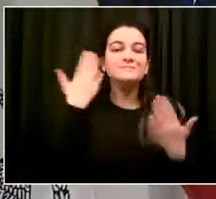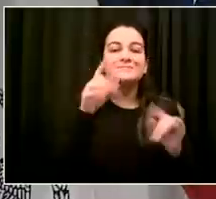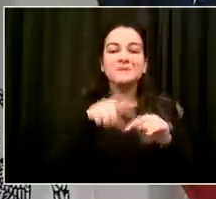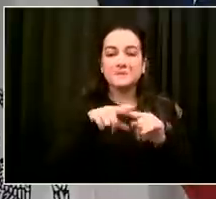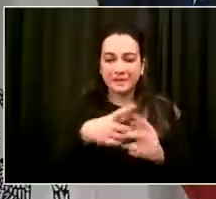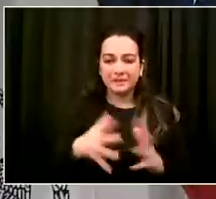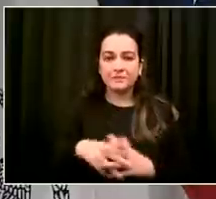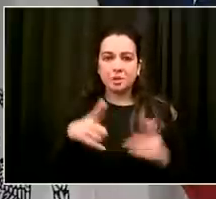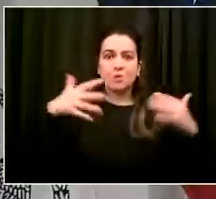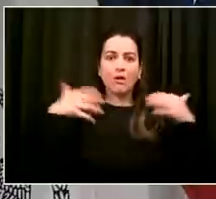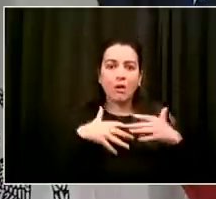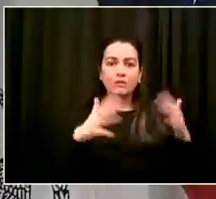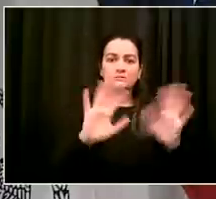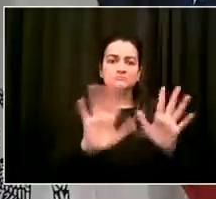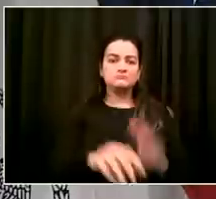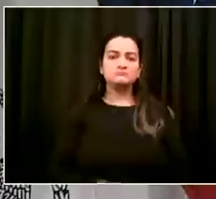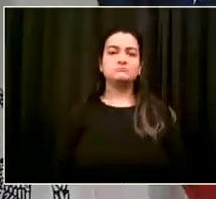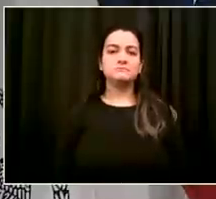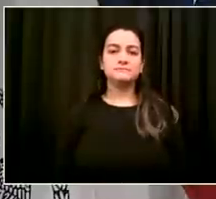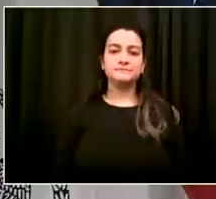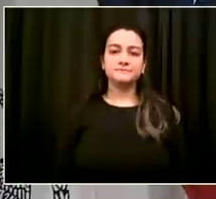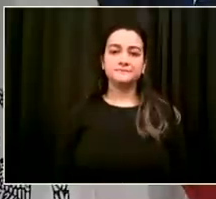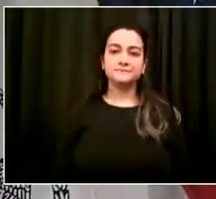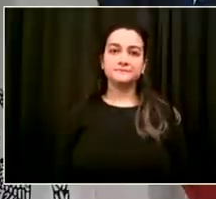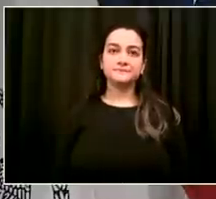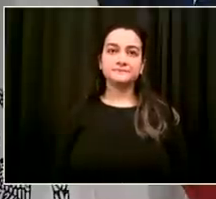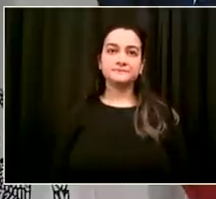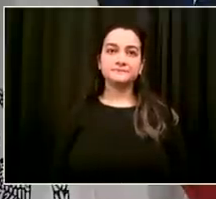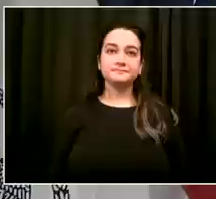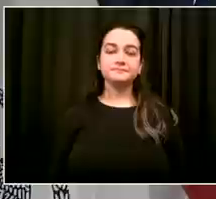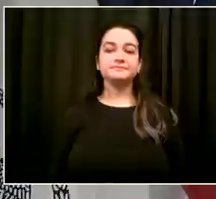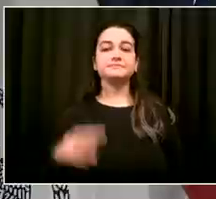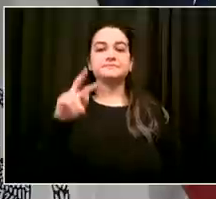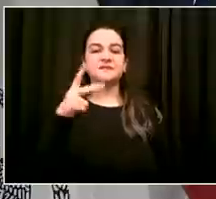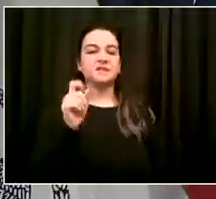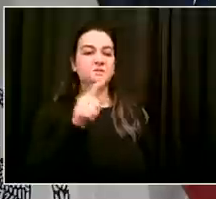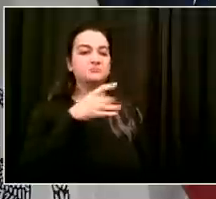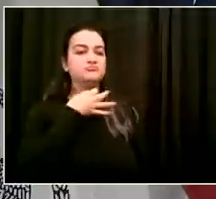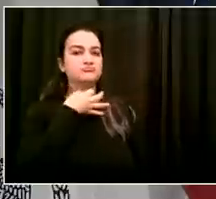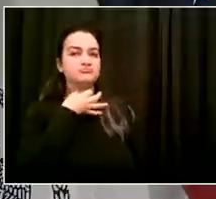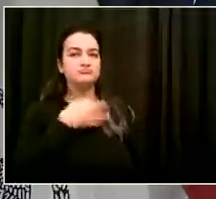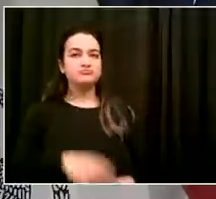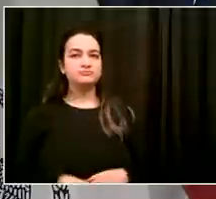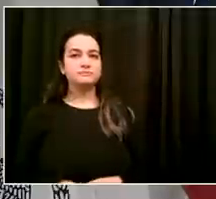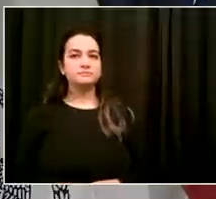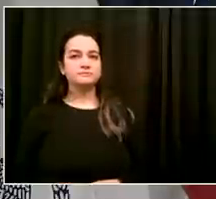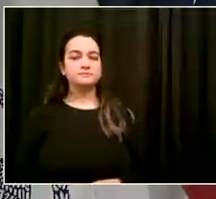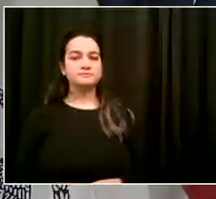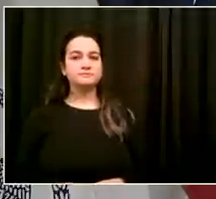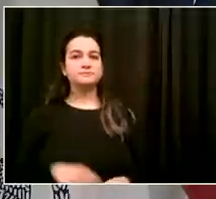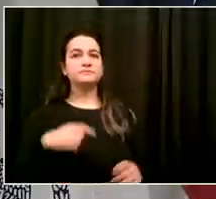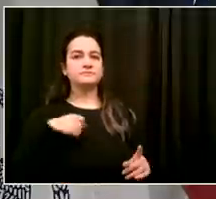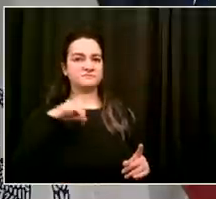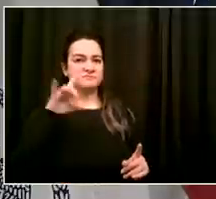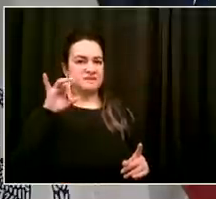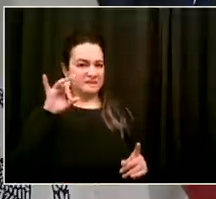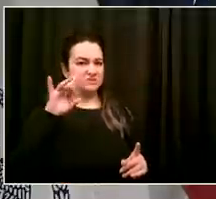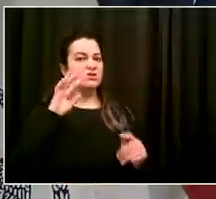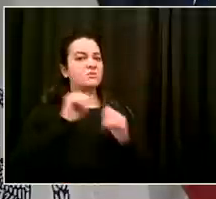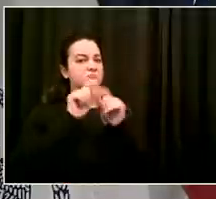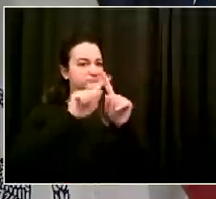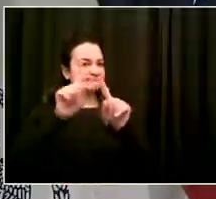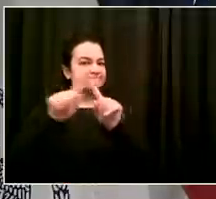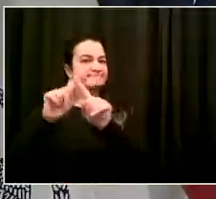who were getting their vaccine. Everyone's super excited about it. They all had their appointments. However, the majority of them are